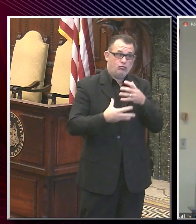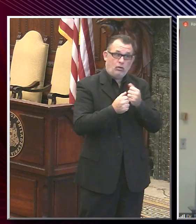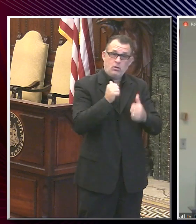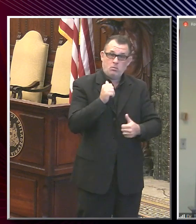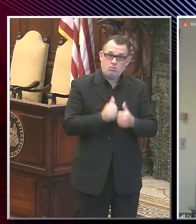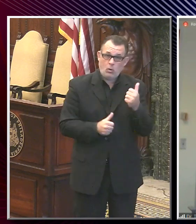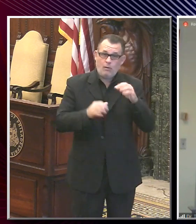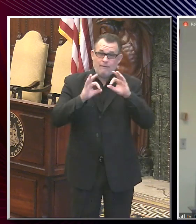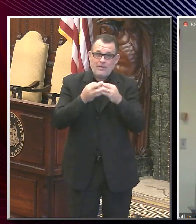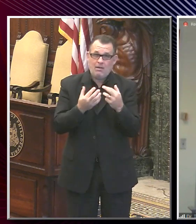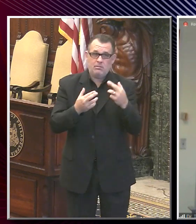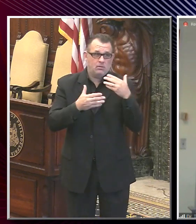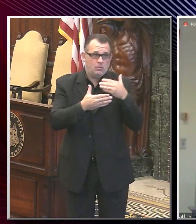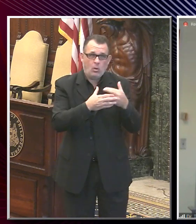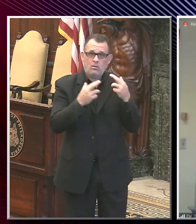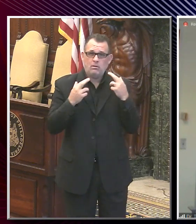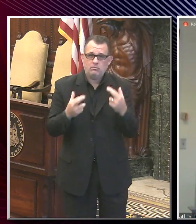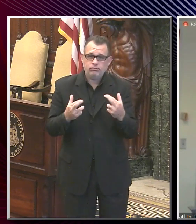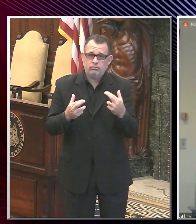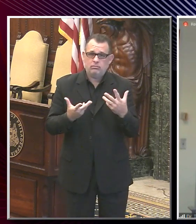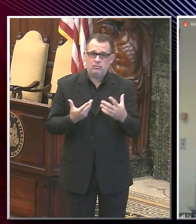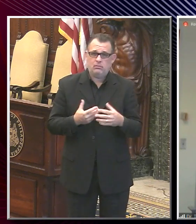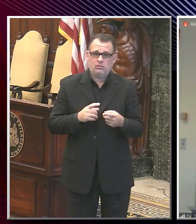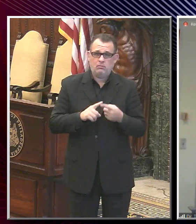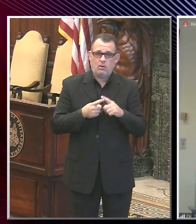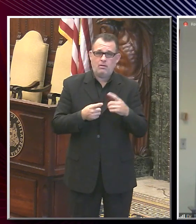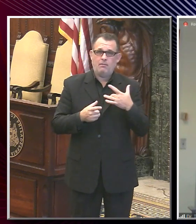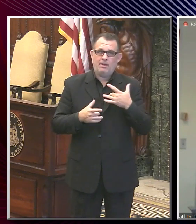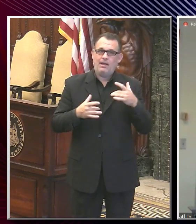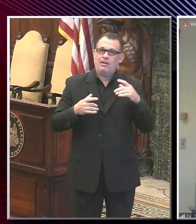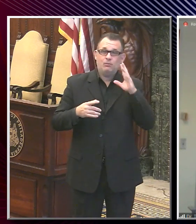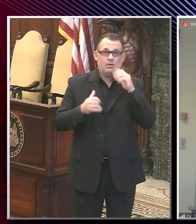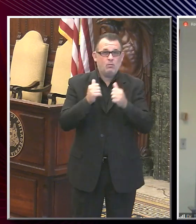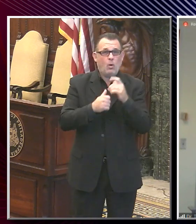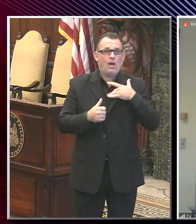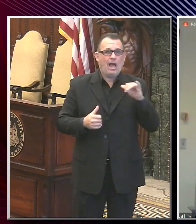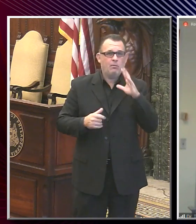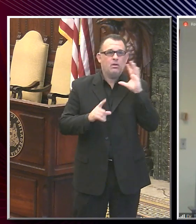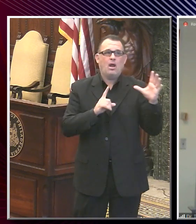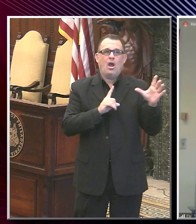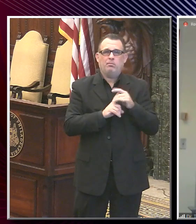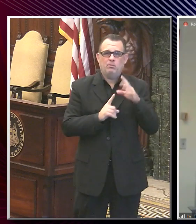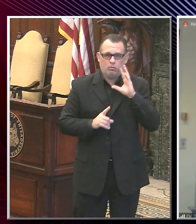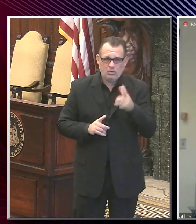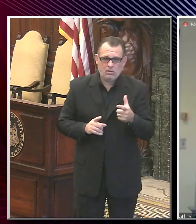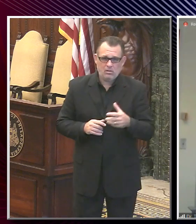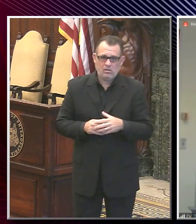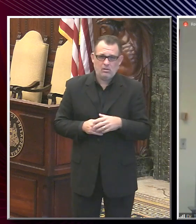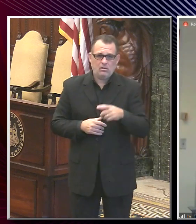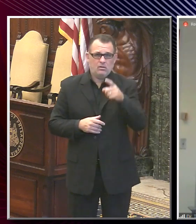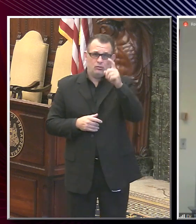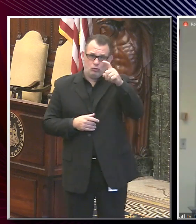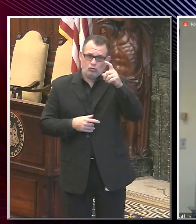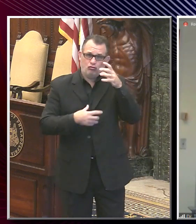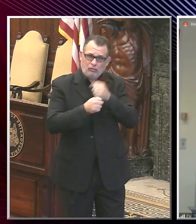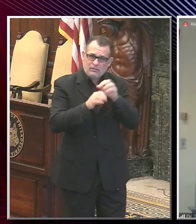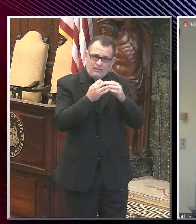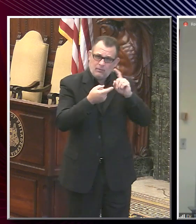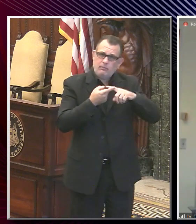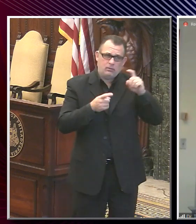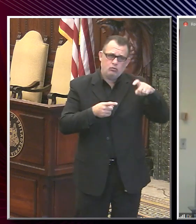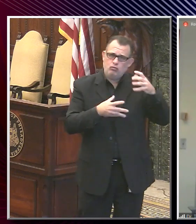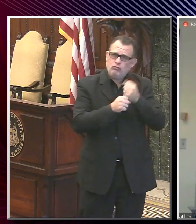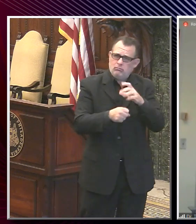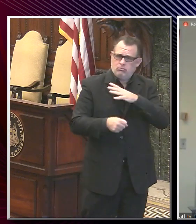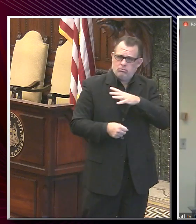close friends, are also the ones you're most likely to catch this infection from. Now, you should trust your relatives and you should trust your close